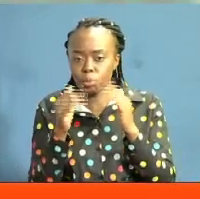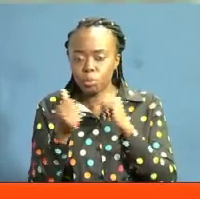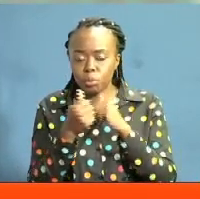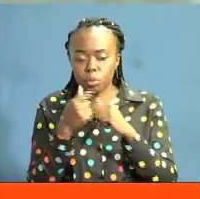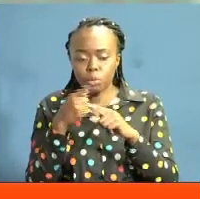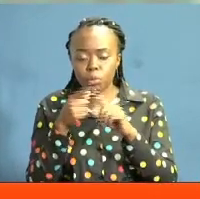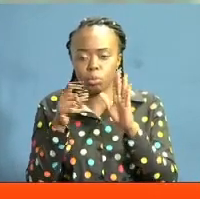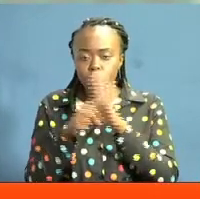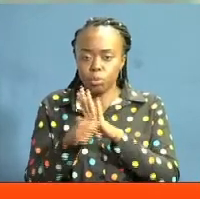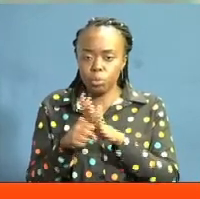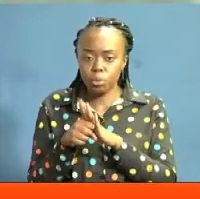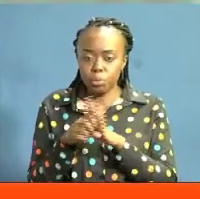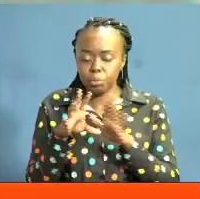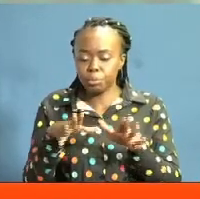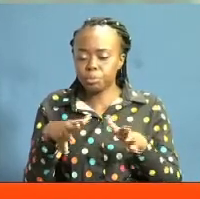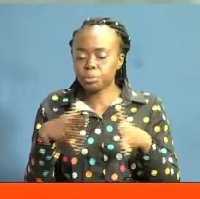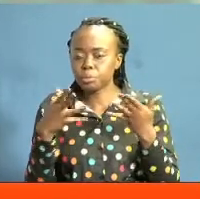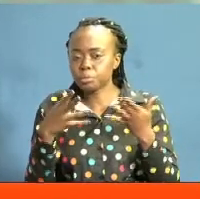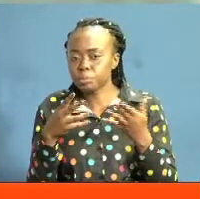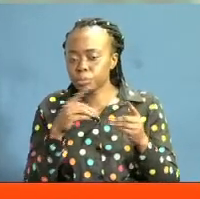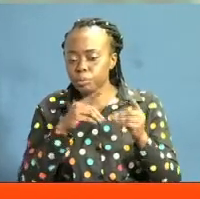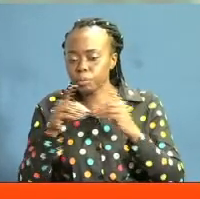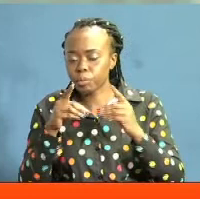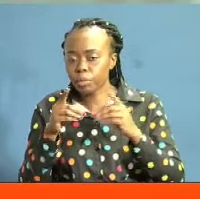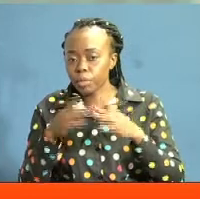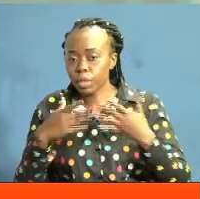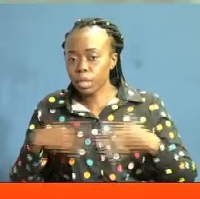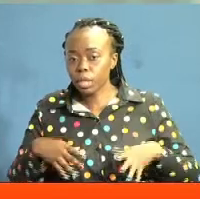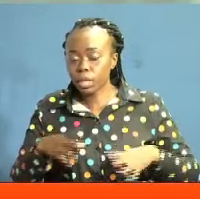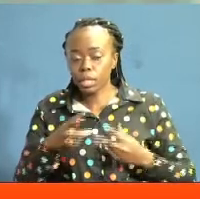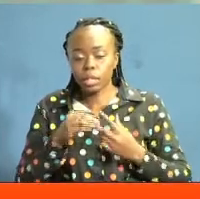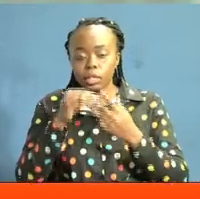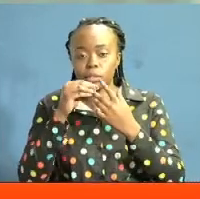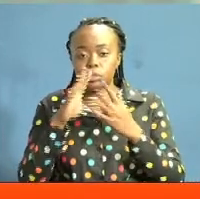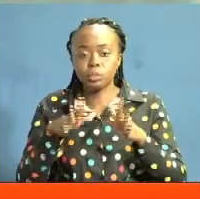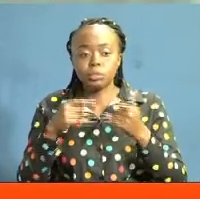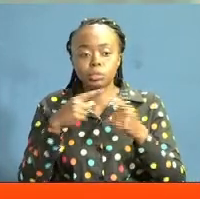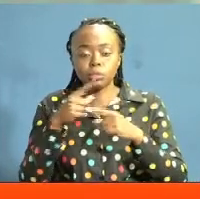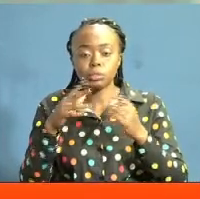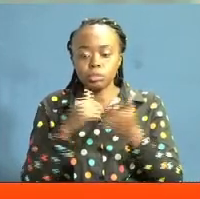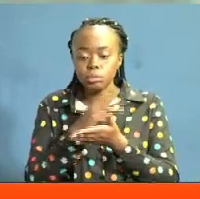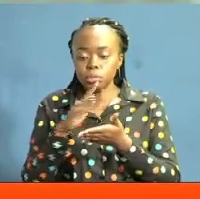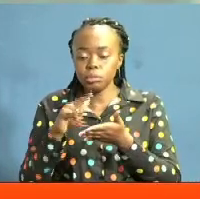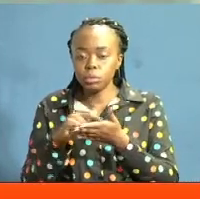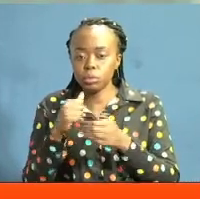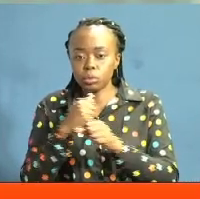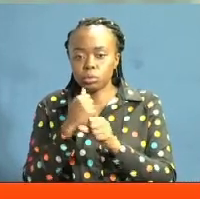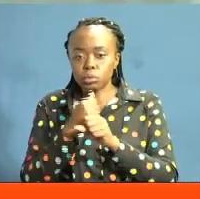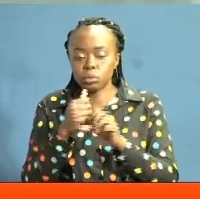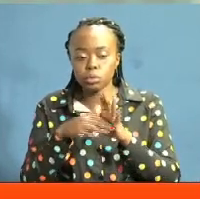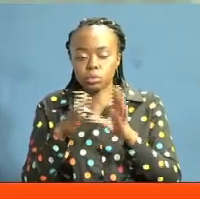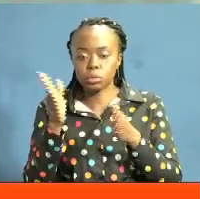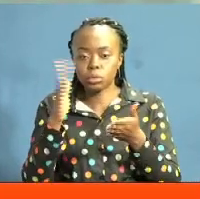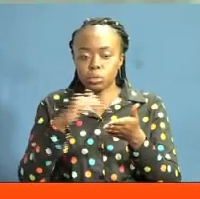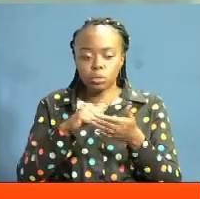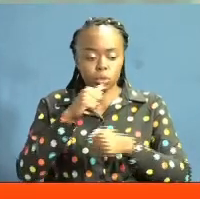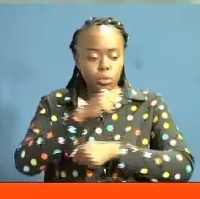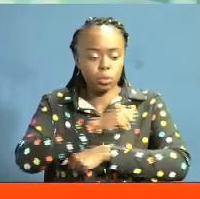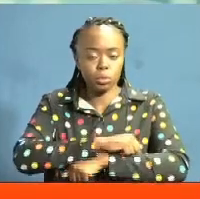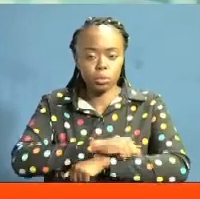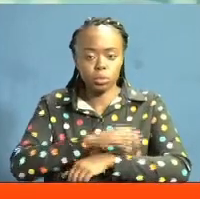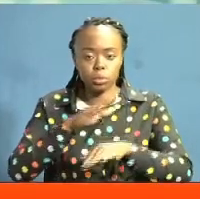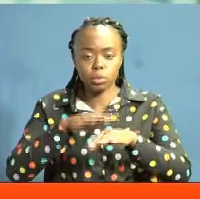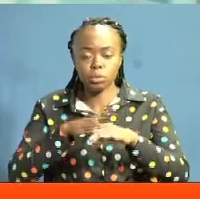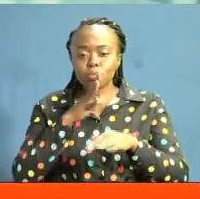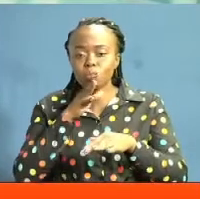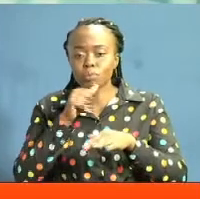rejection. How do teens, and especially teenagers, how do they handle peer rejection back at school? Good.